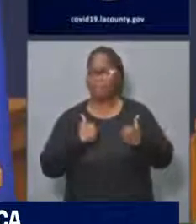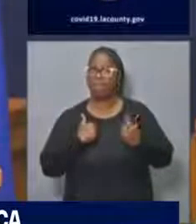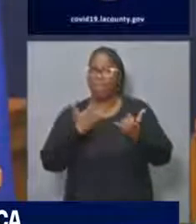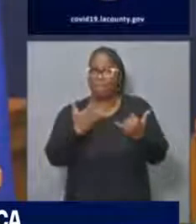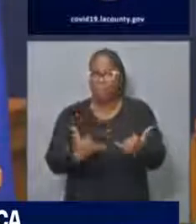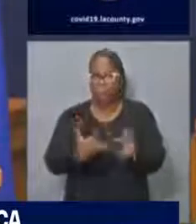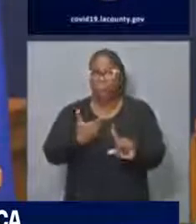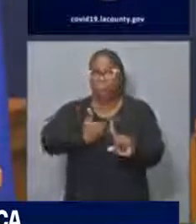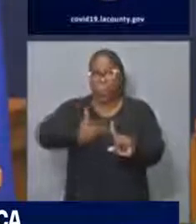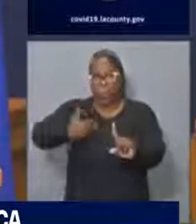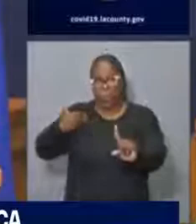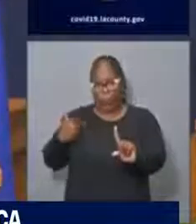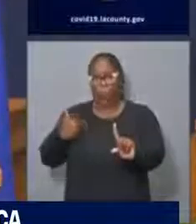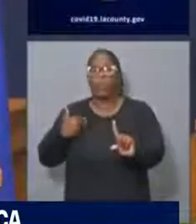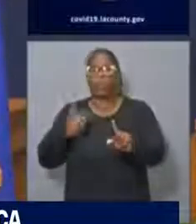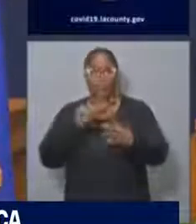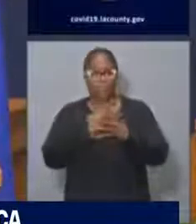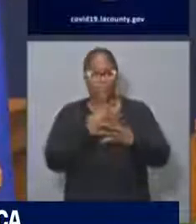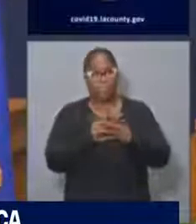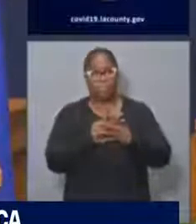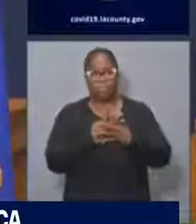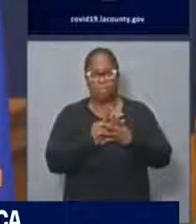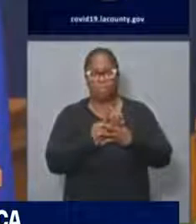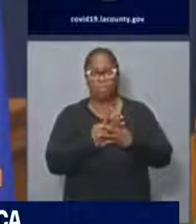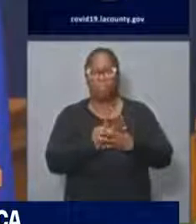time in the jail facilities. This is